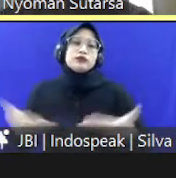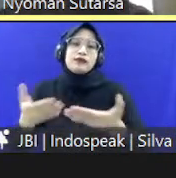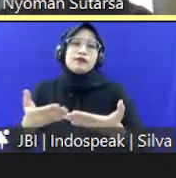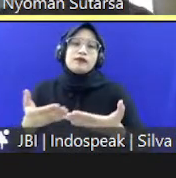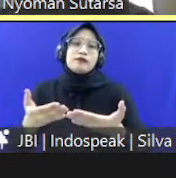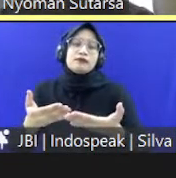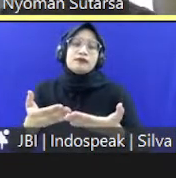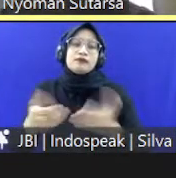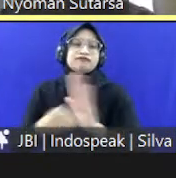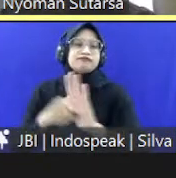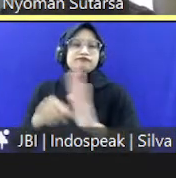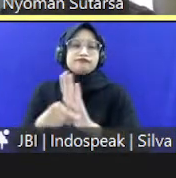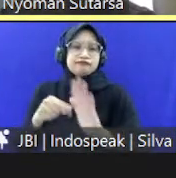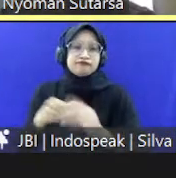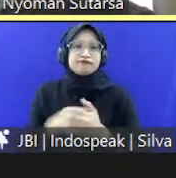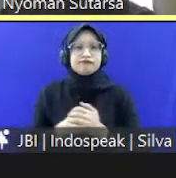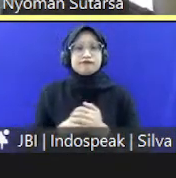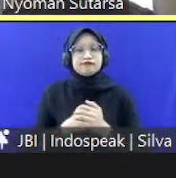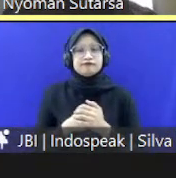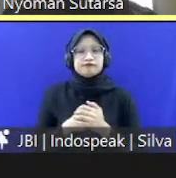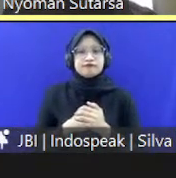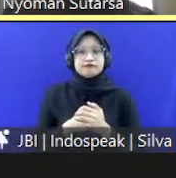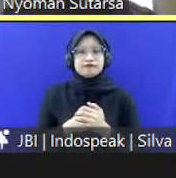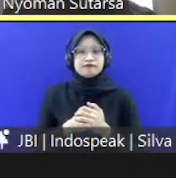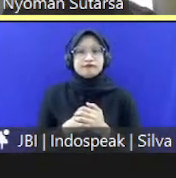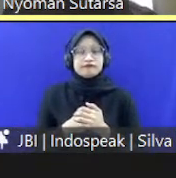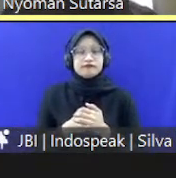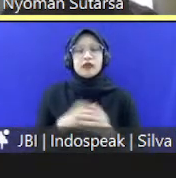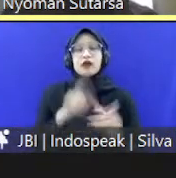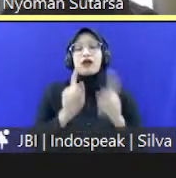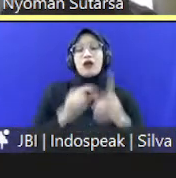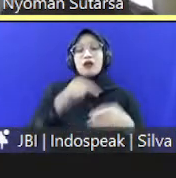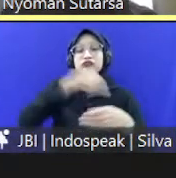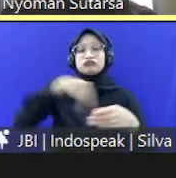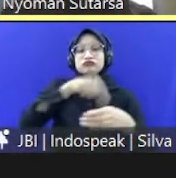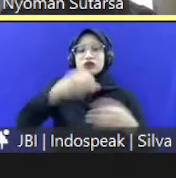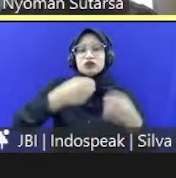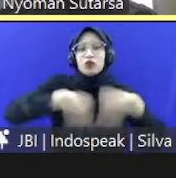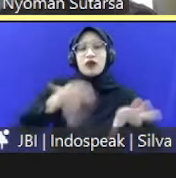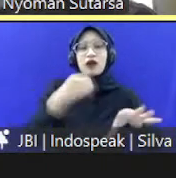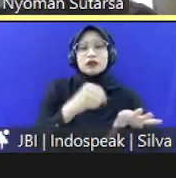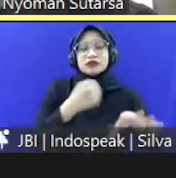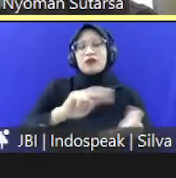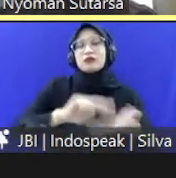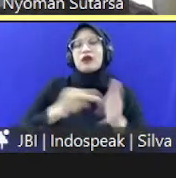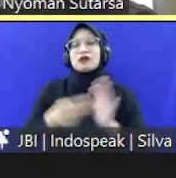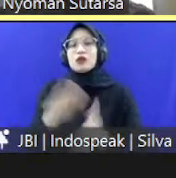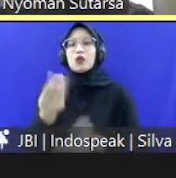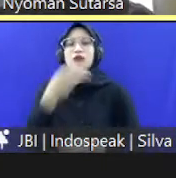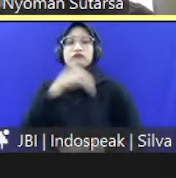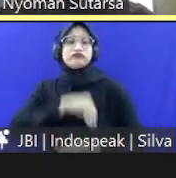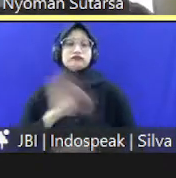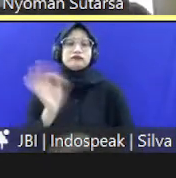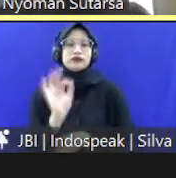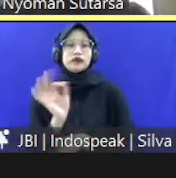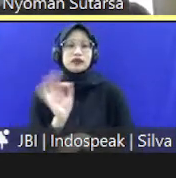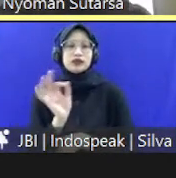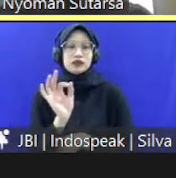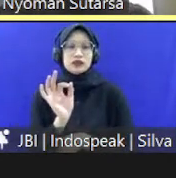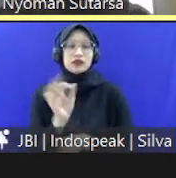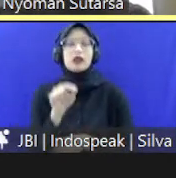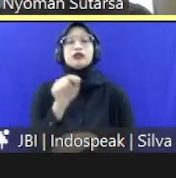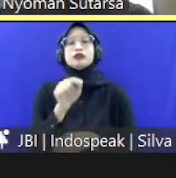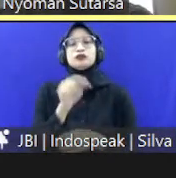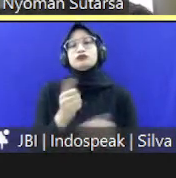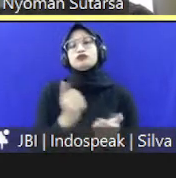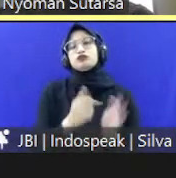sell coffee means no income for Rubiam. Together with more than 70 million informal and daily workers in